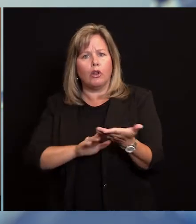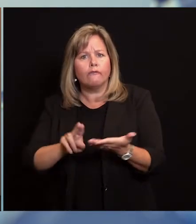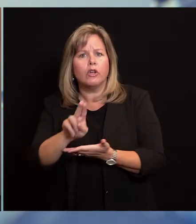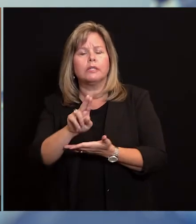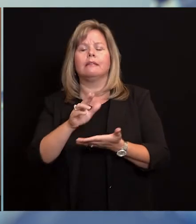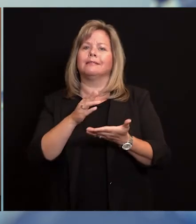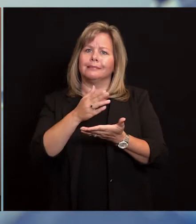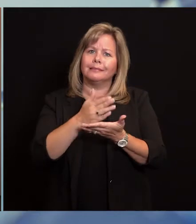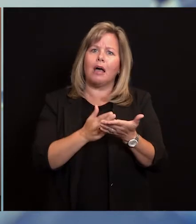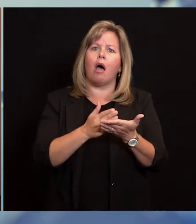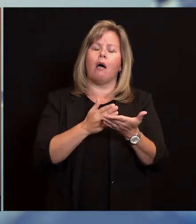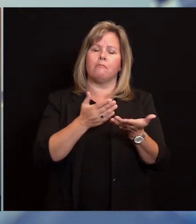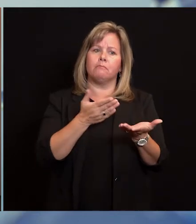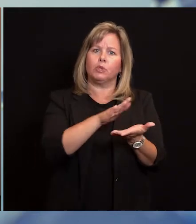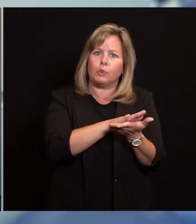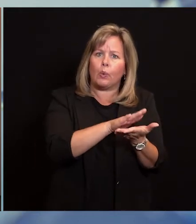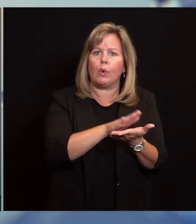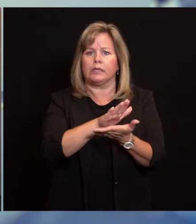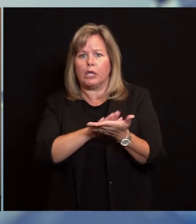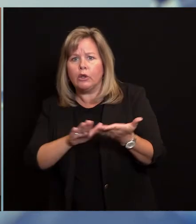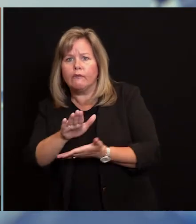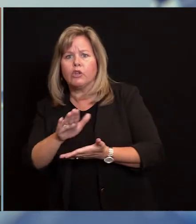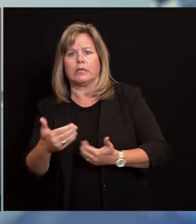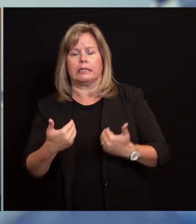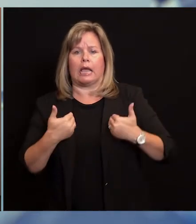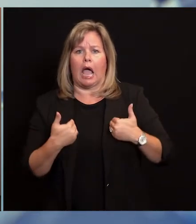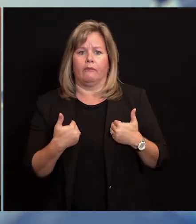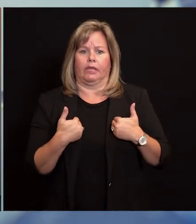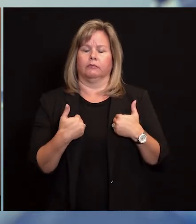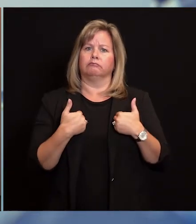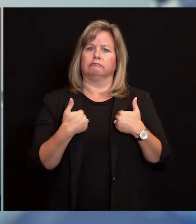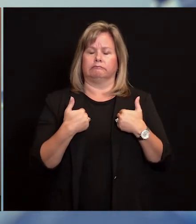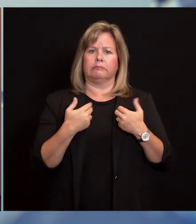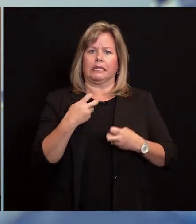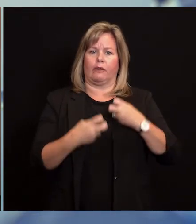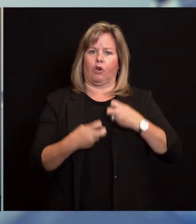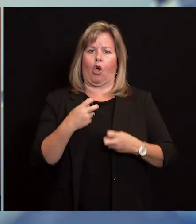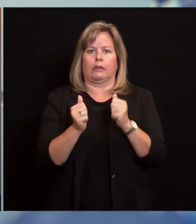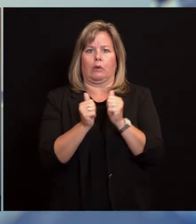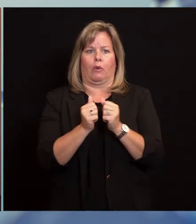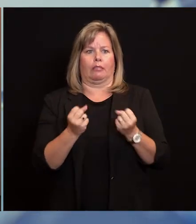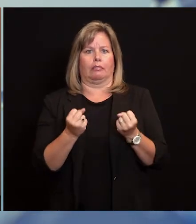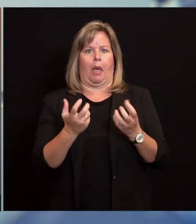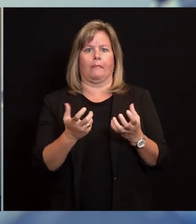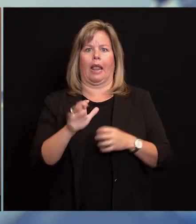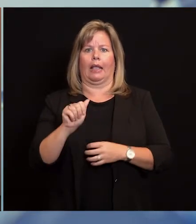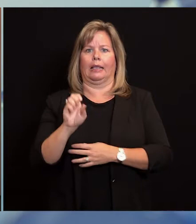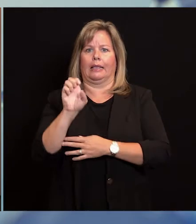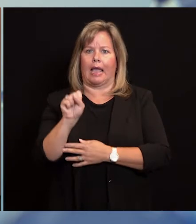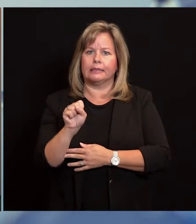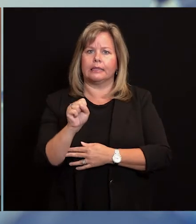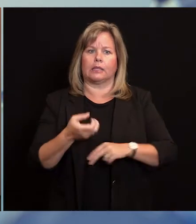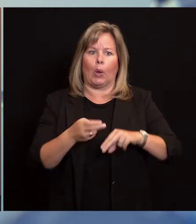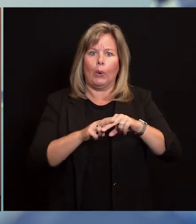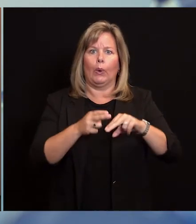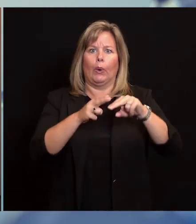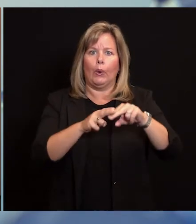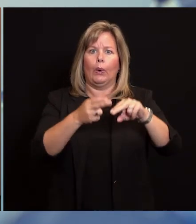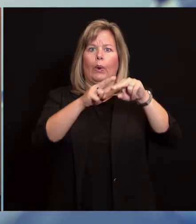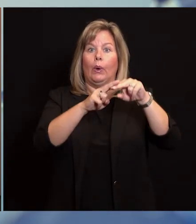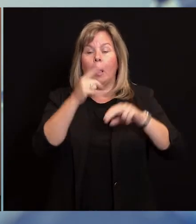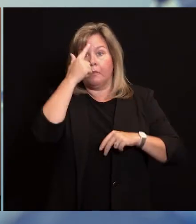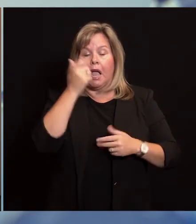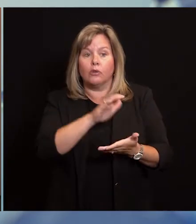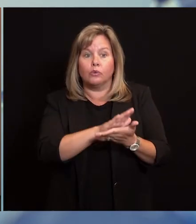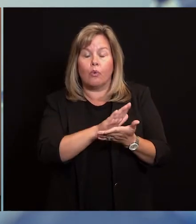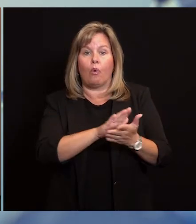some universities are having difficulty with the number of cases with school starting in the past few